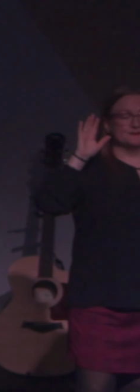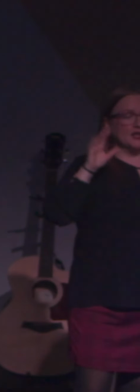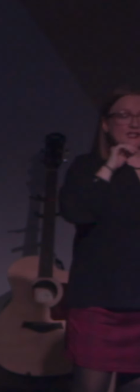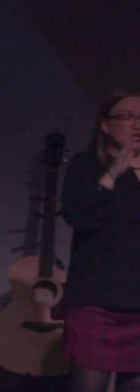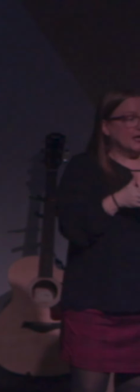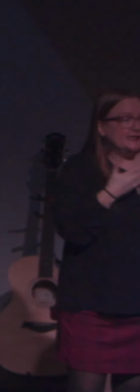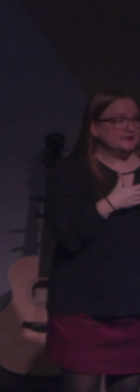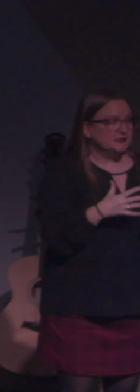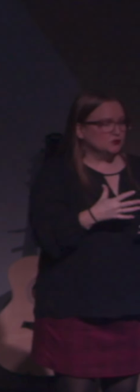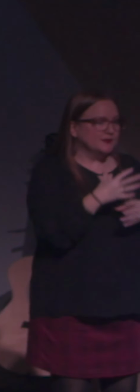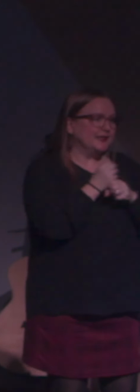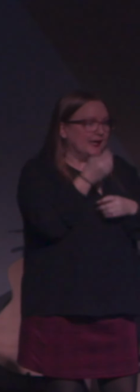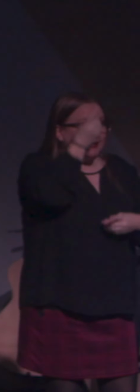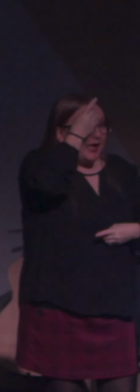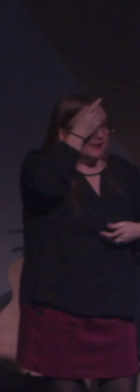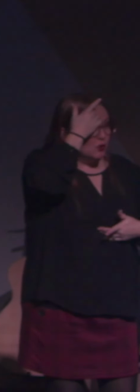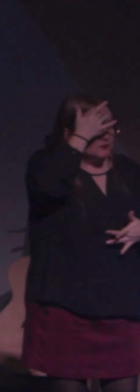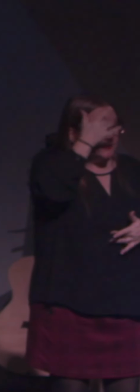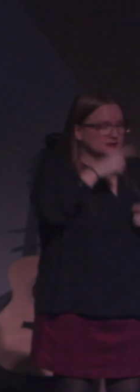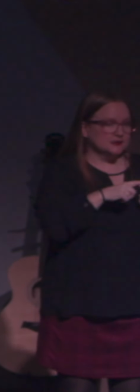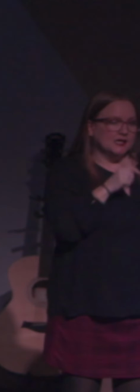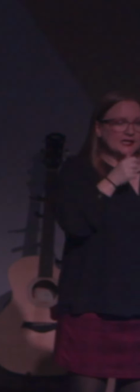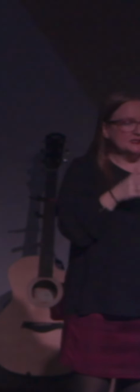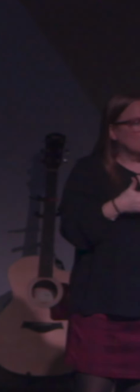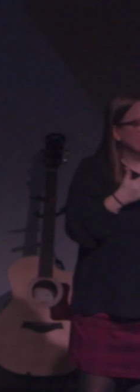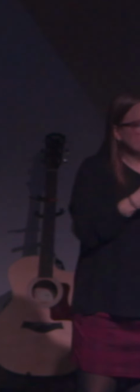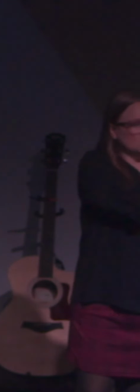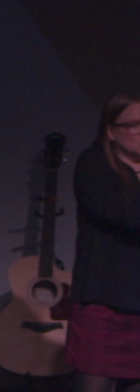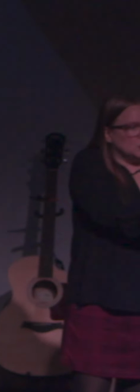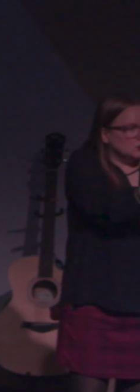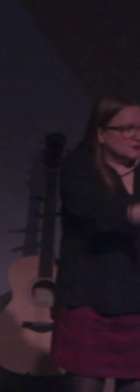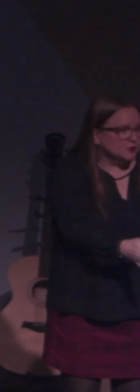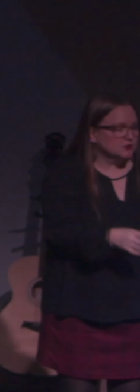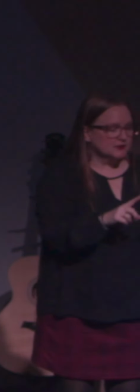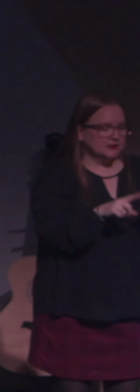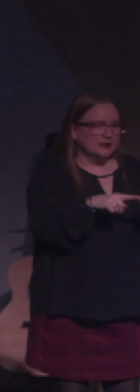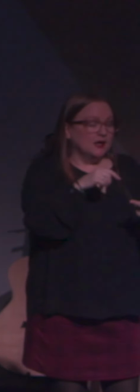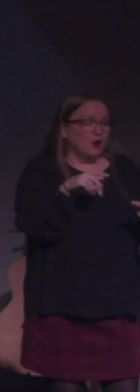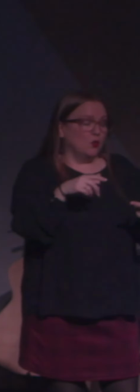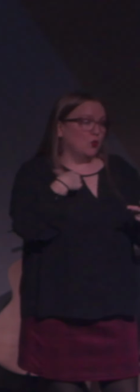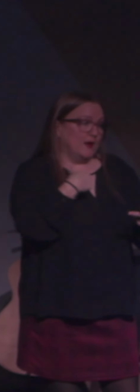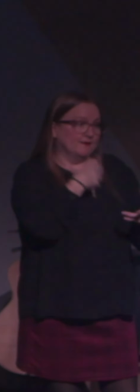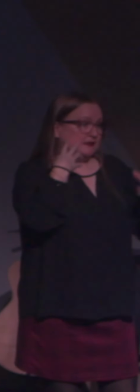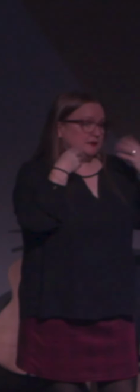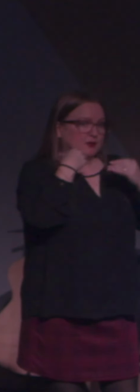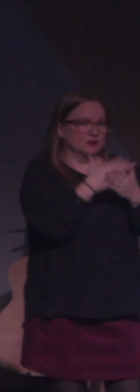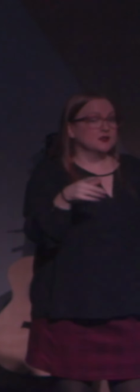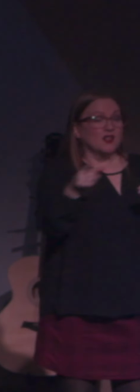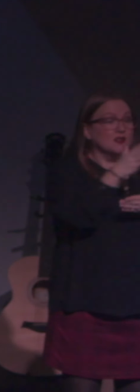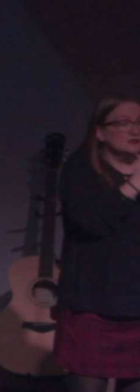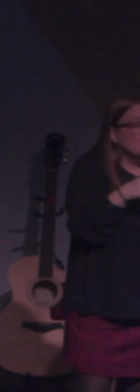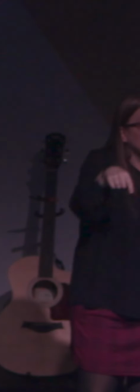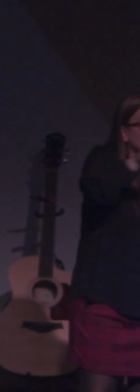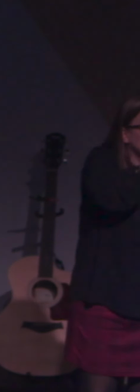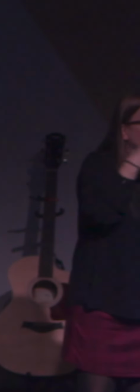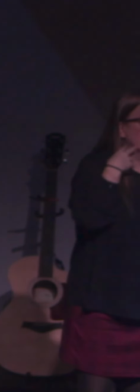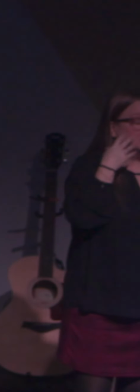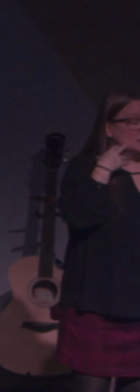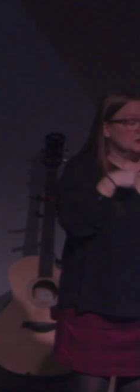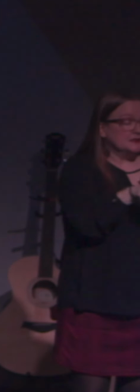diagnosis. It's not easy to lose that person. We've walked through some very difficult things in this church. There are some people in this church right now who are walking